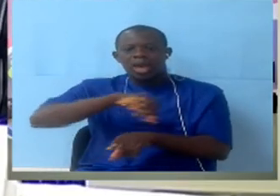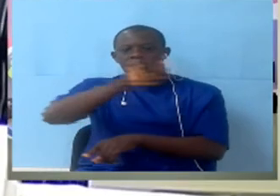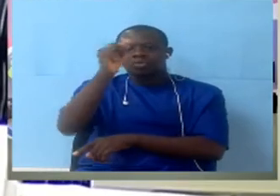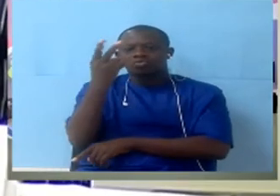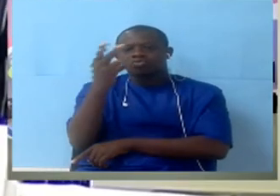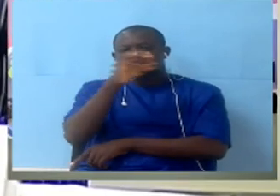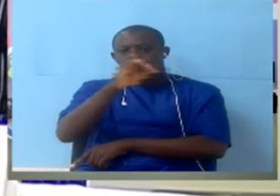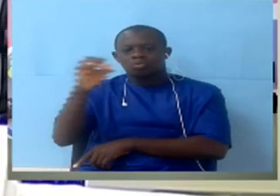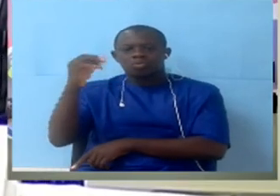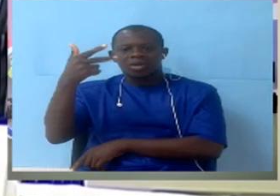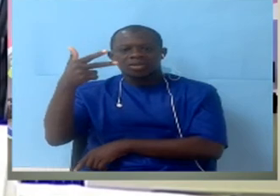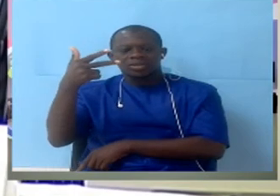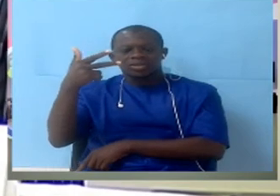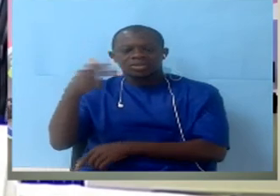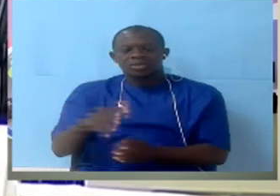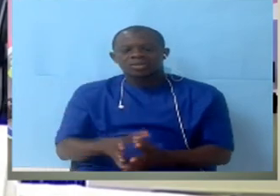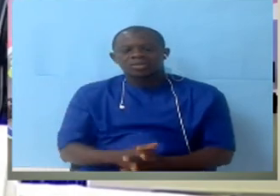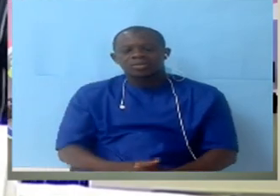2008 sangodum